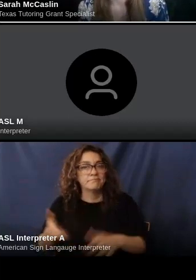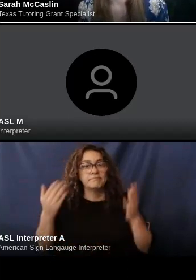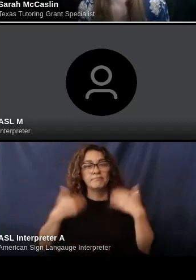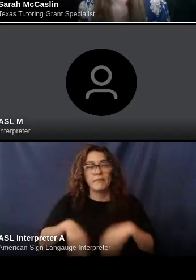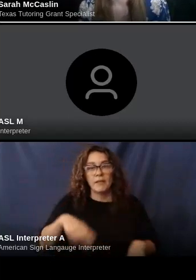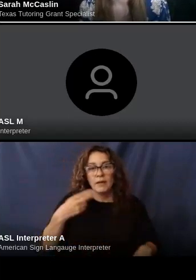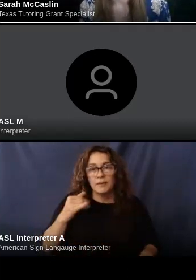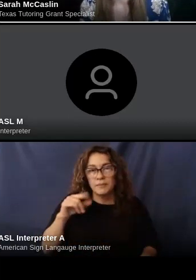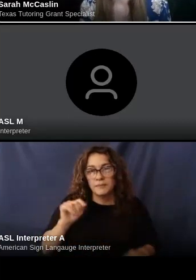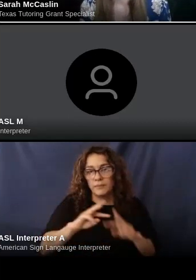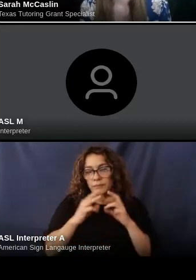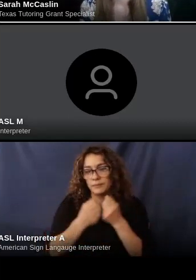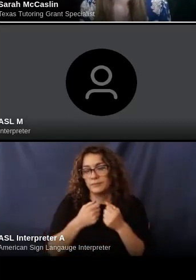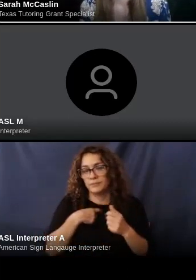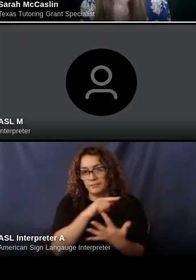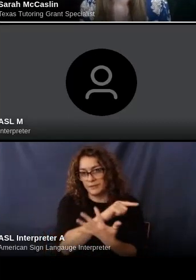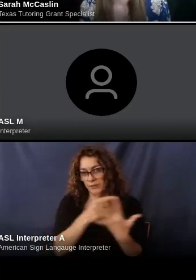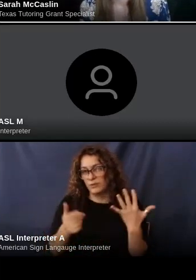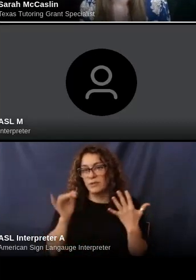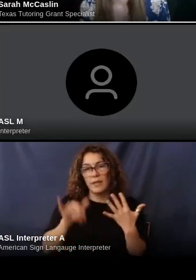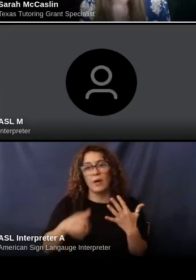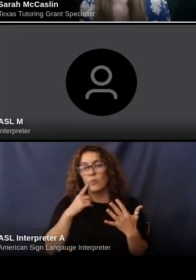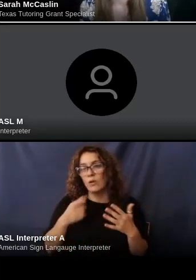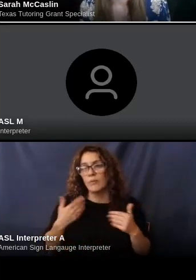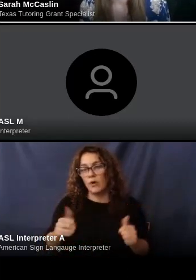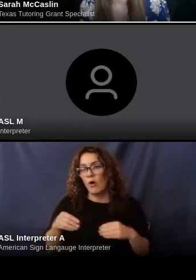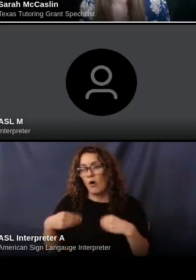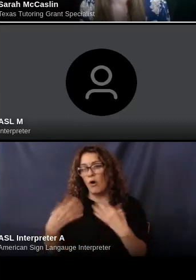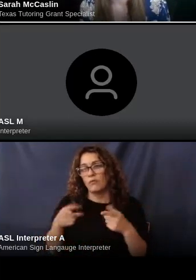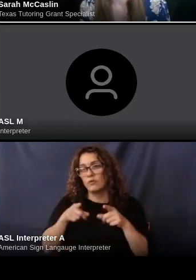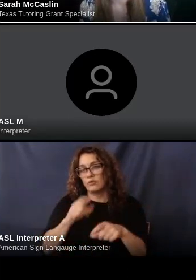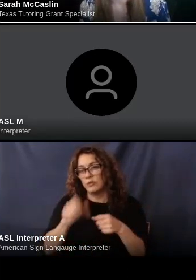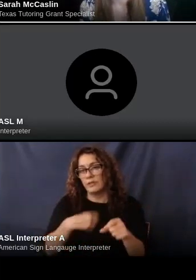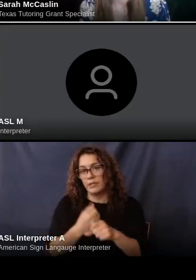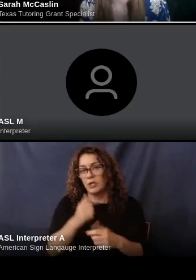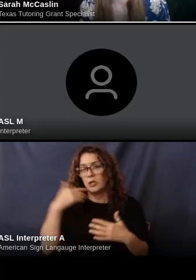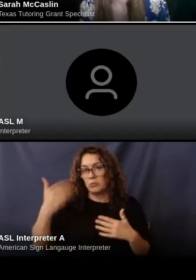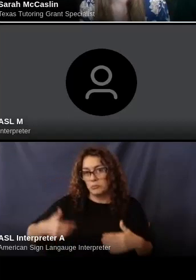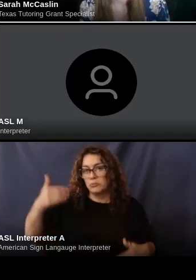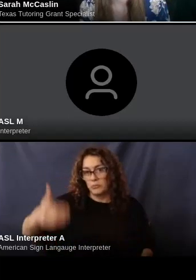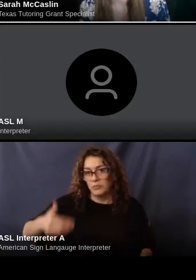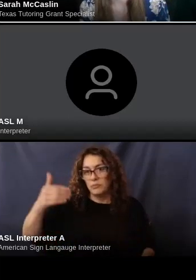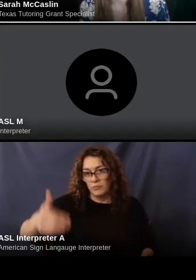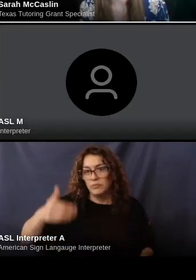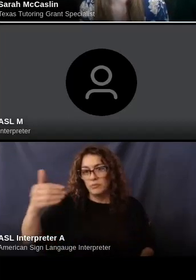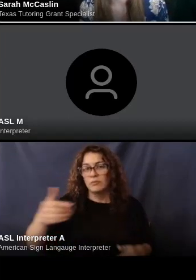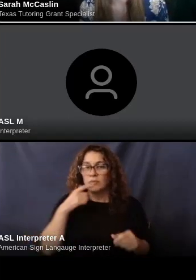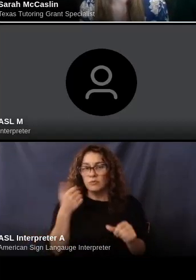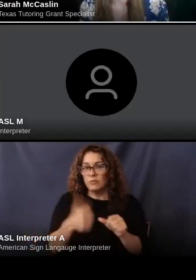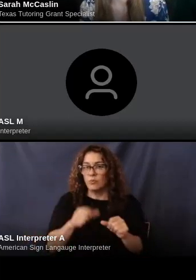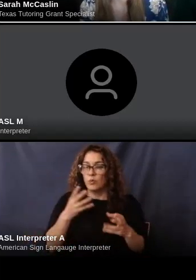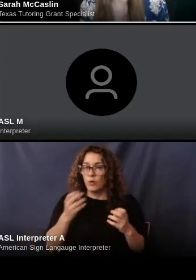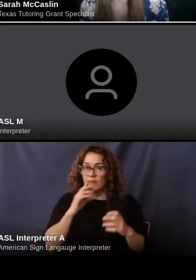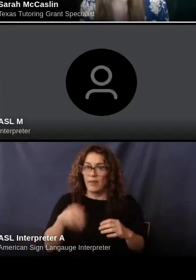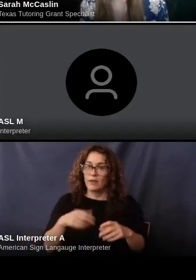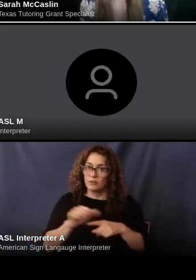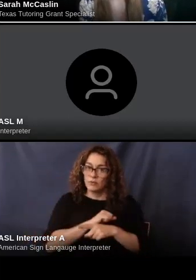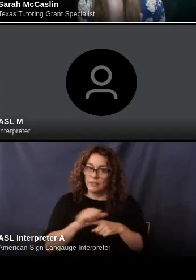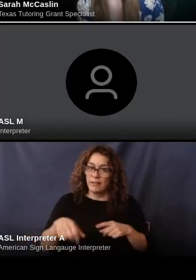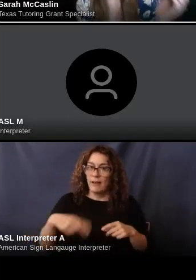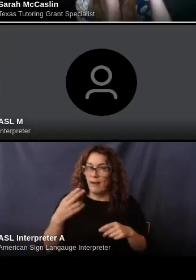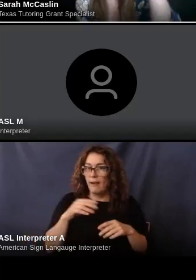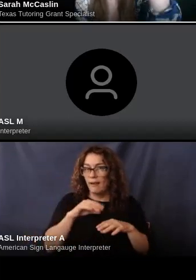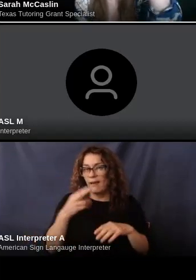is offered on a rolling basis by your ESCs with the goal of delivering this high impact tutoring training to all of your Decision